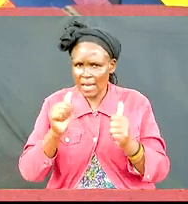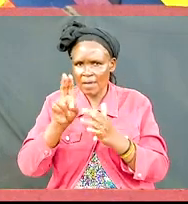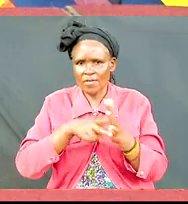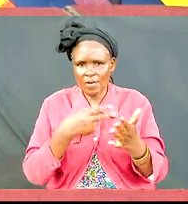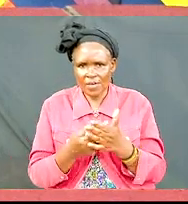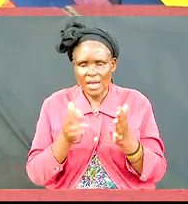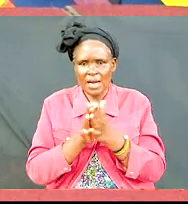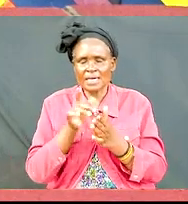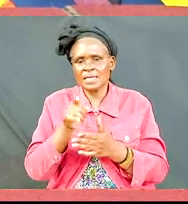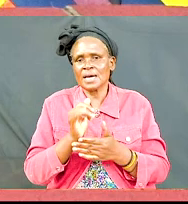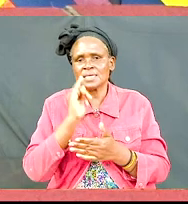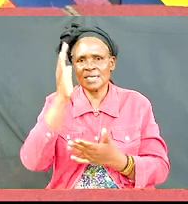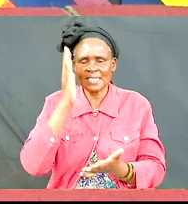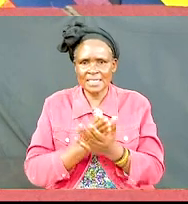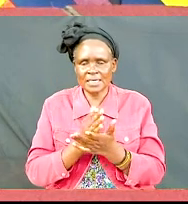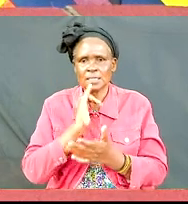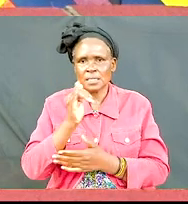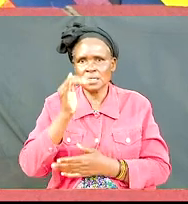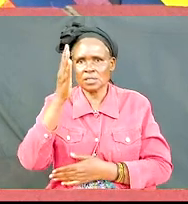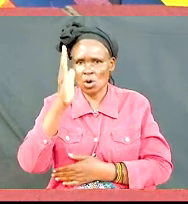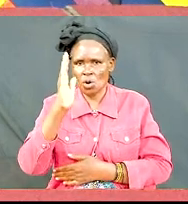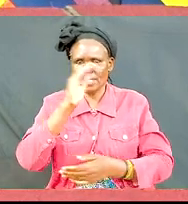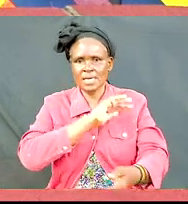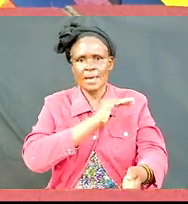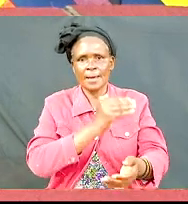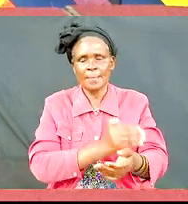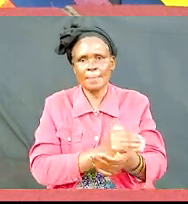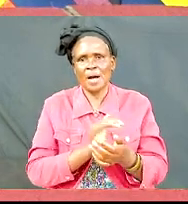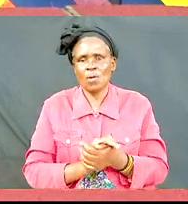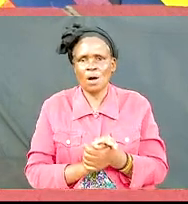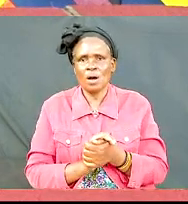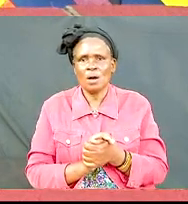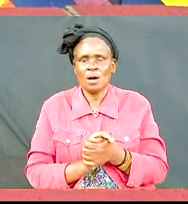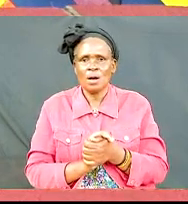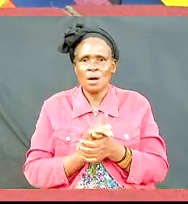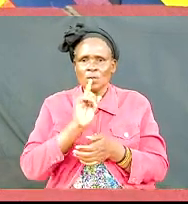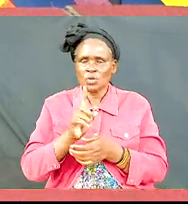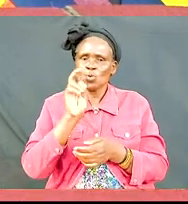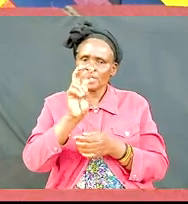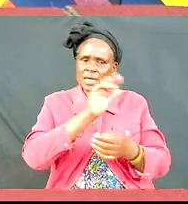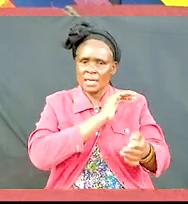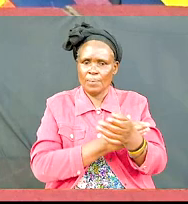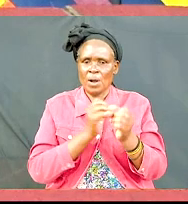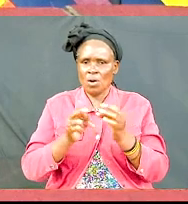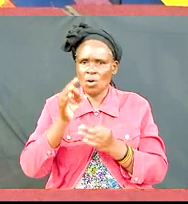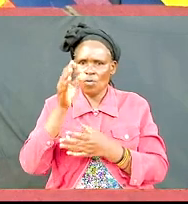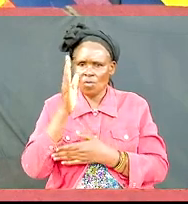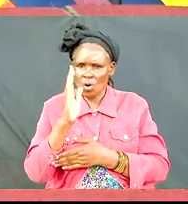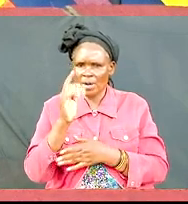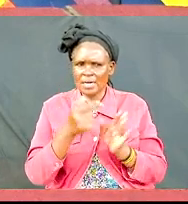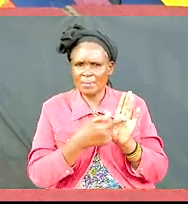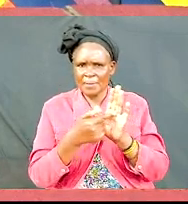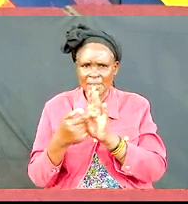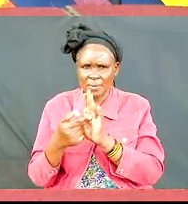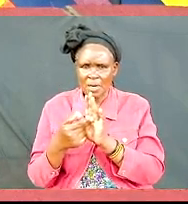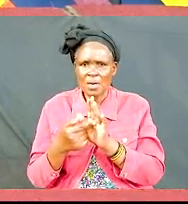that indeed is God's power. So we see the power of God manifest.